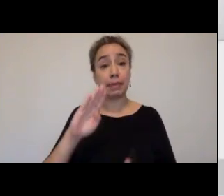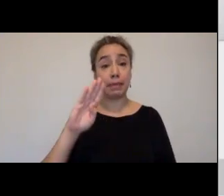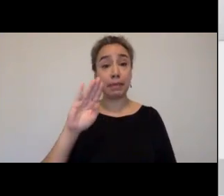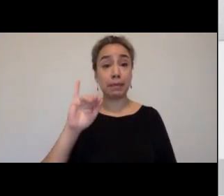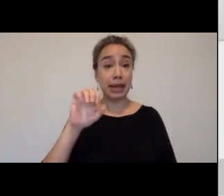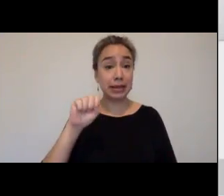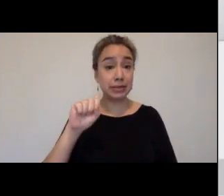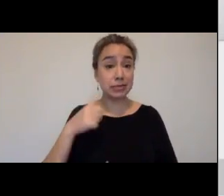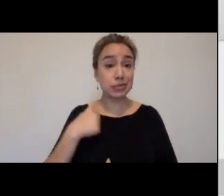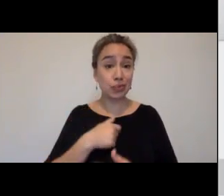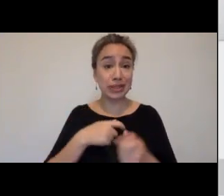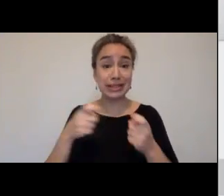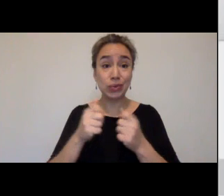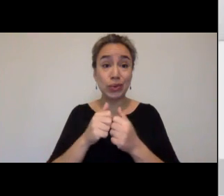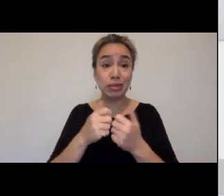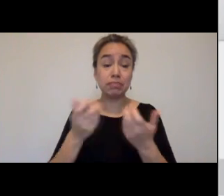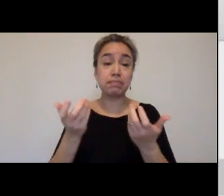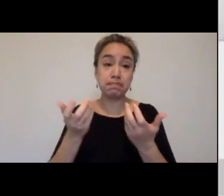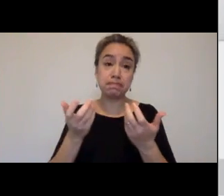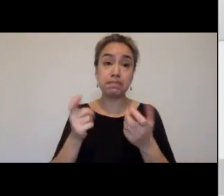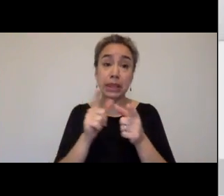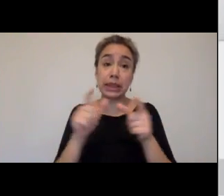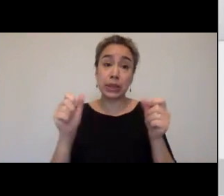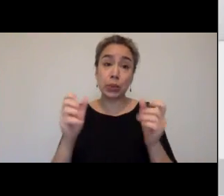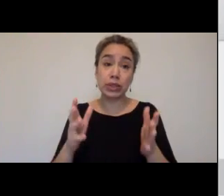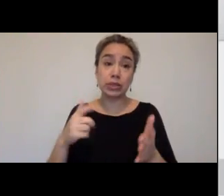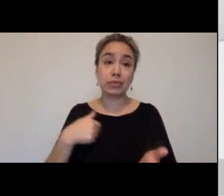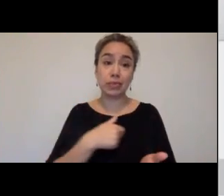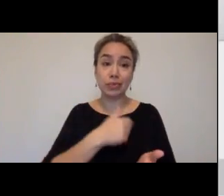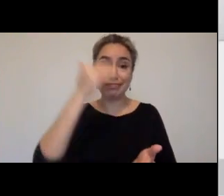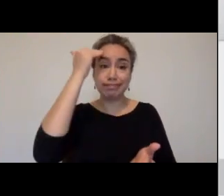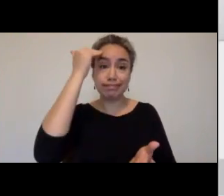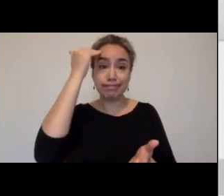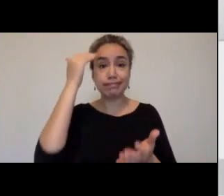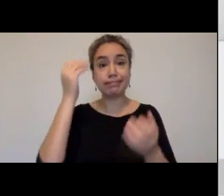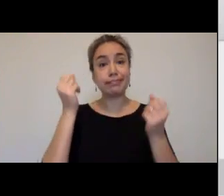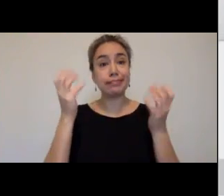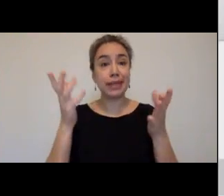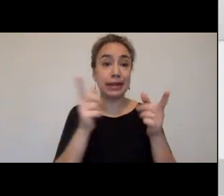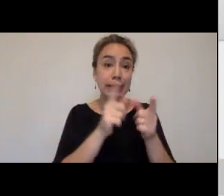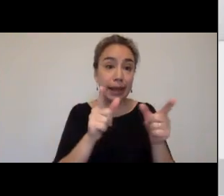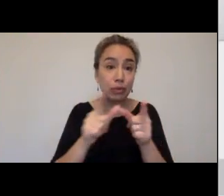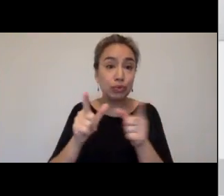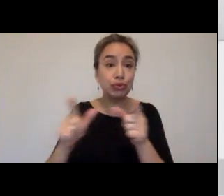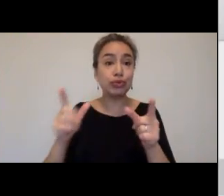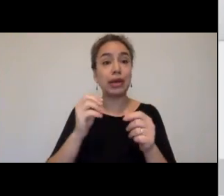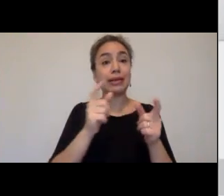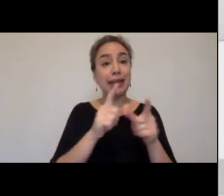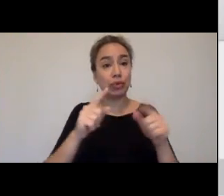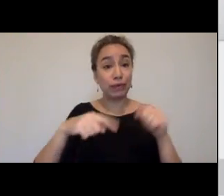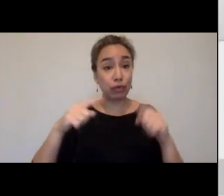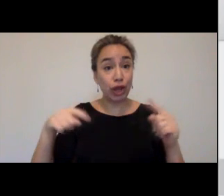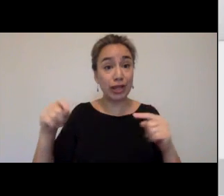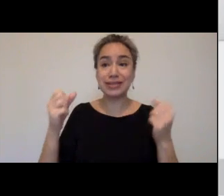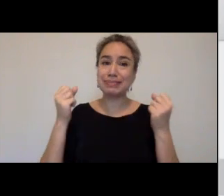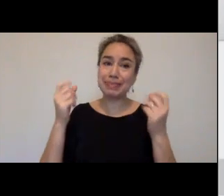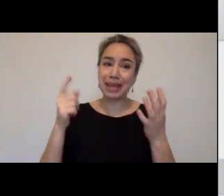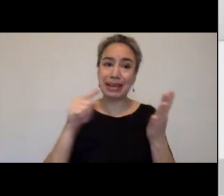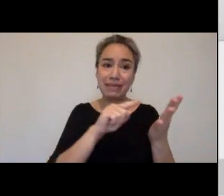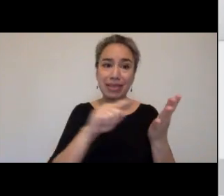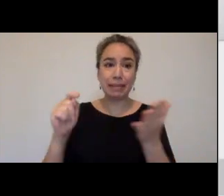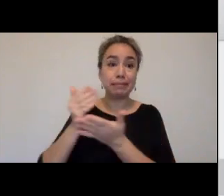linguists, we are very aware that many languages and language varieties are marginalized,